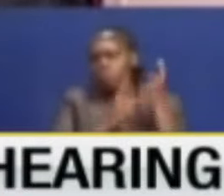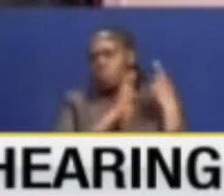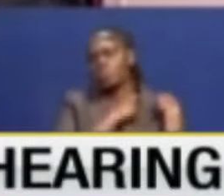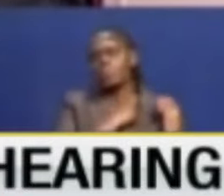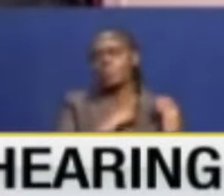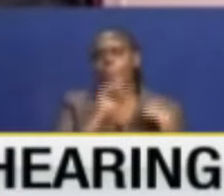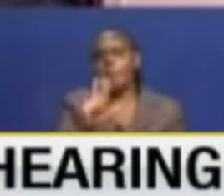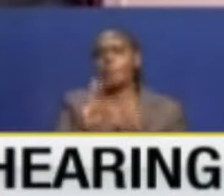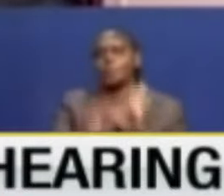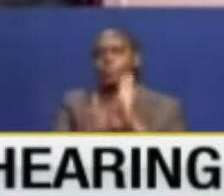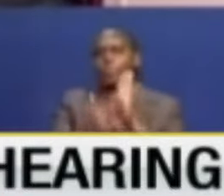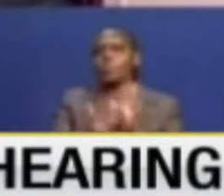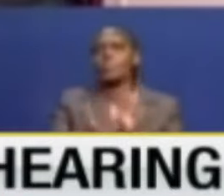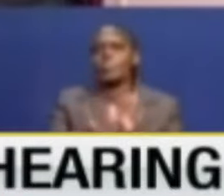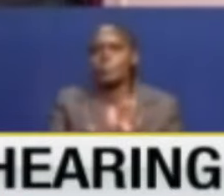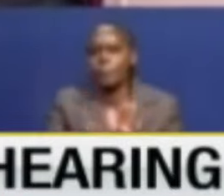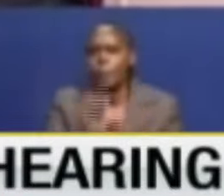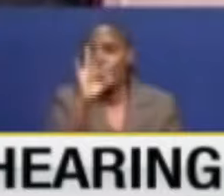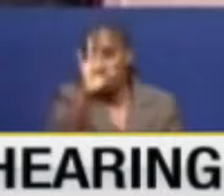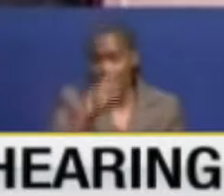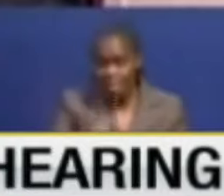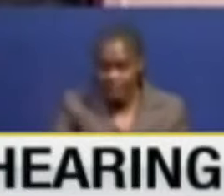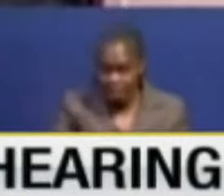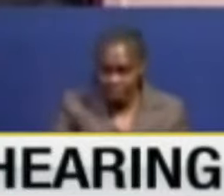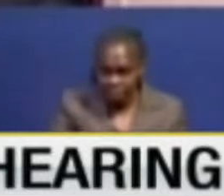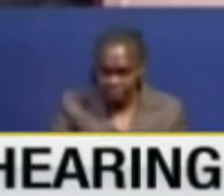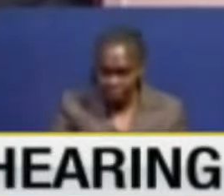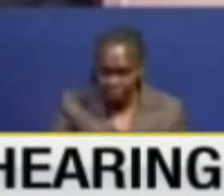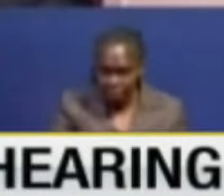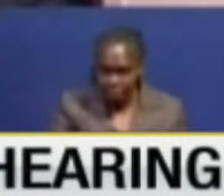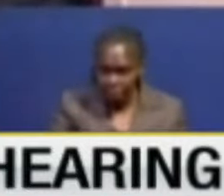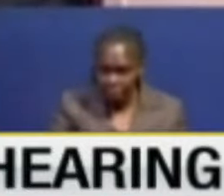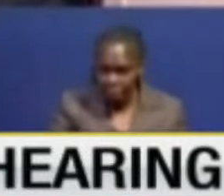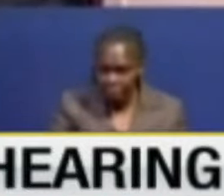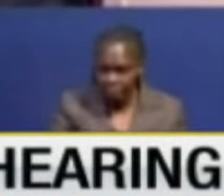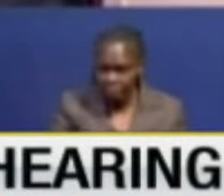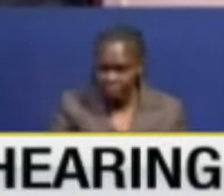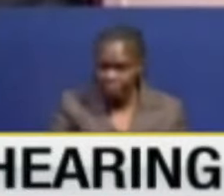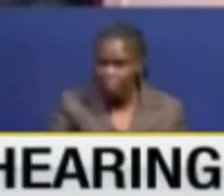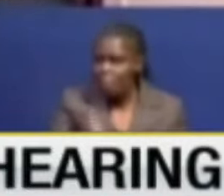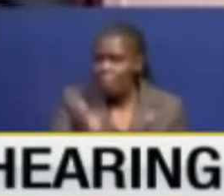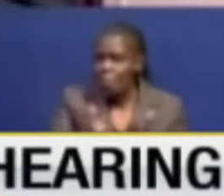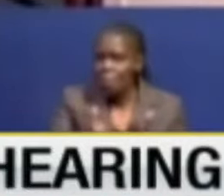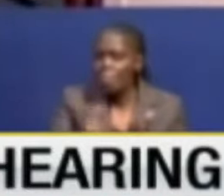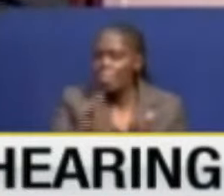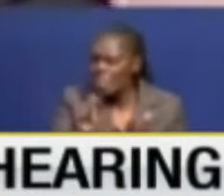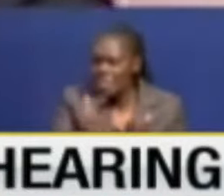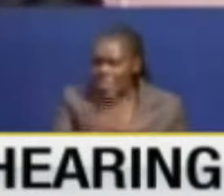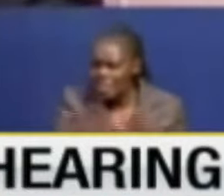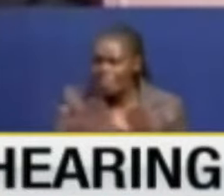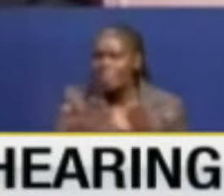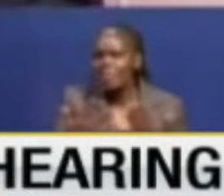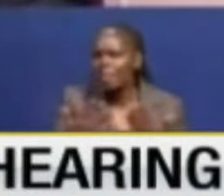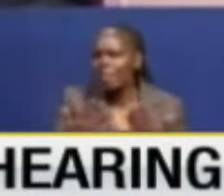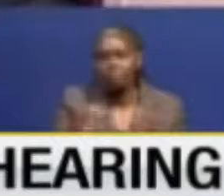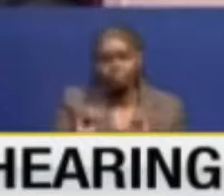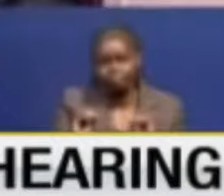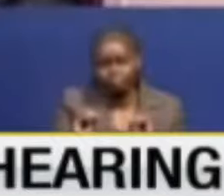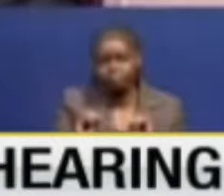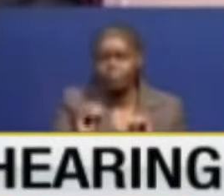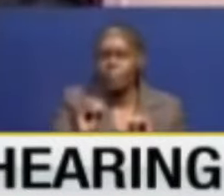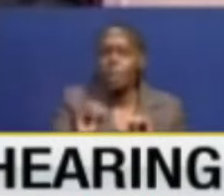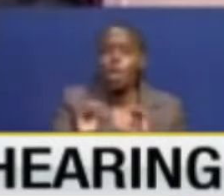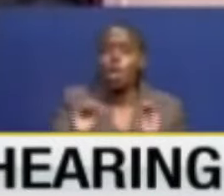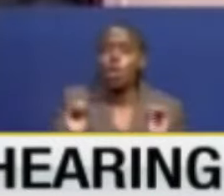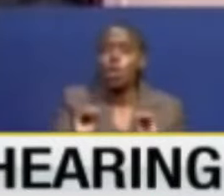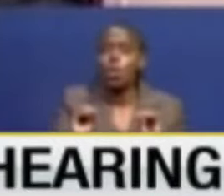mandates. For the third time, there cannot be malice. This cannot be personal vendetta. There is